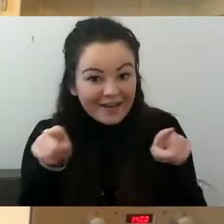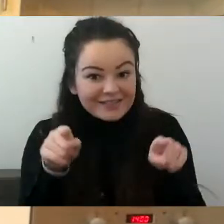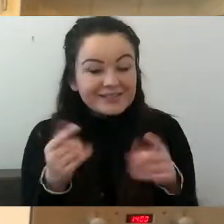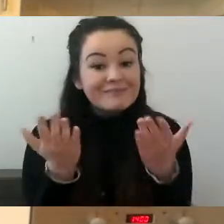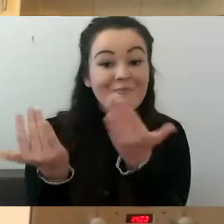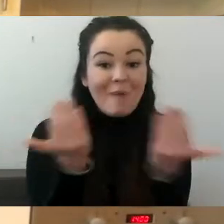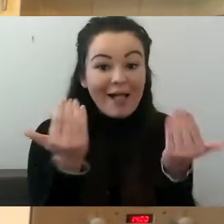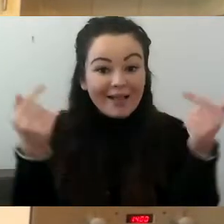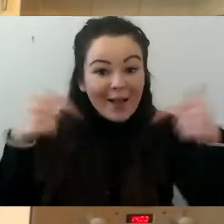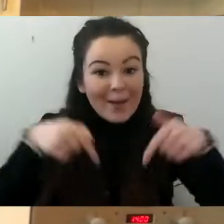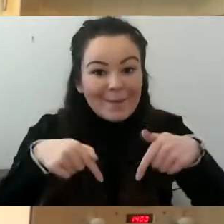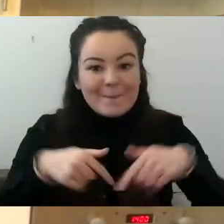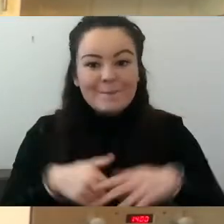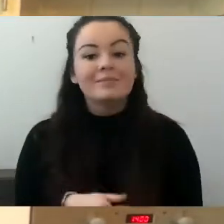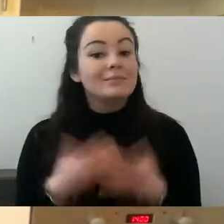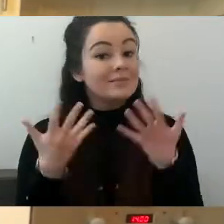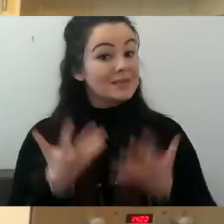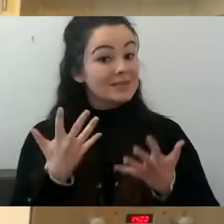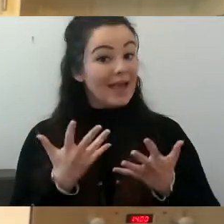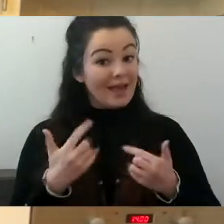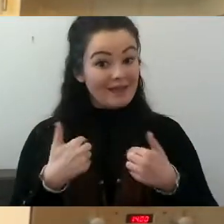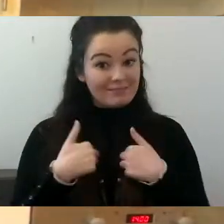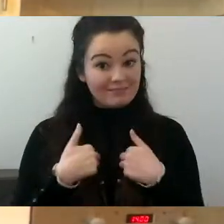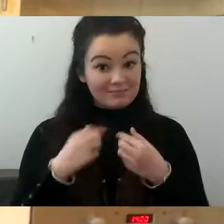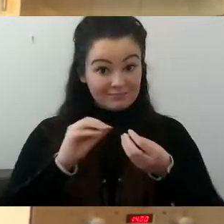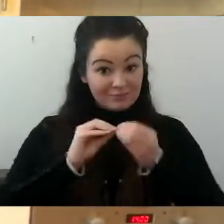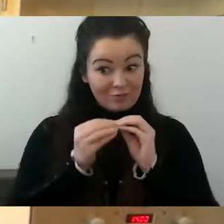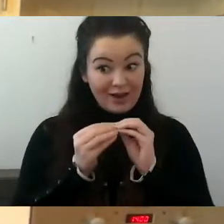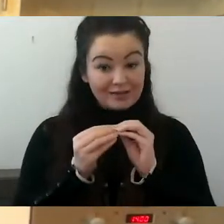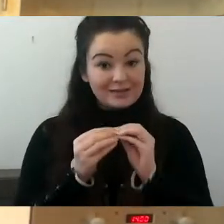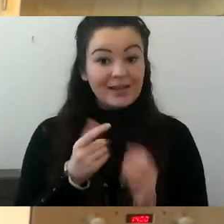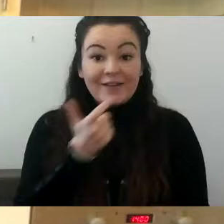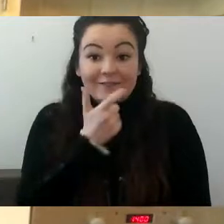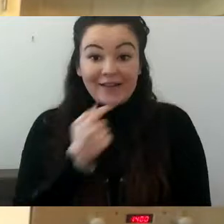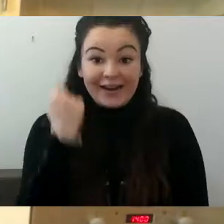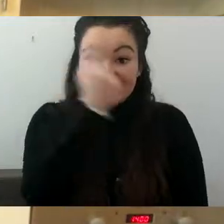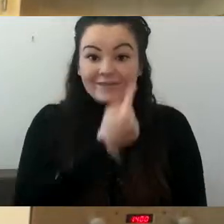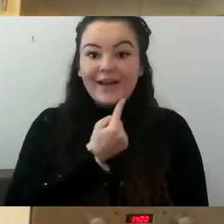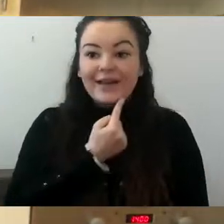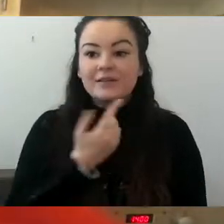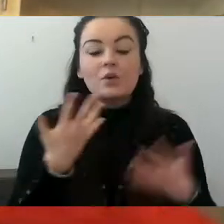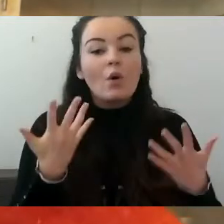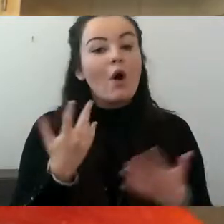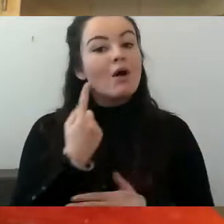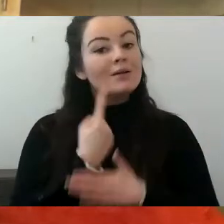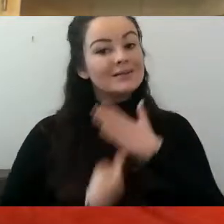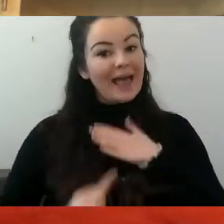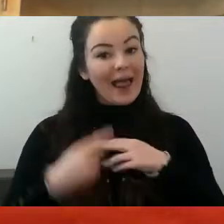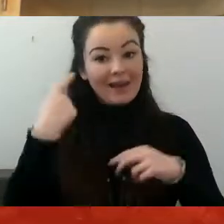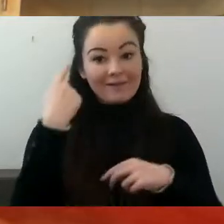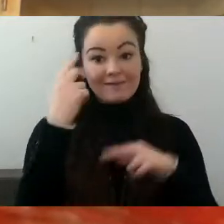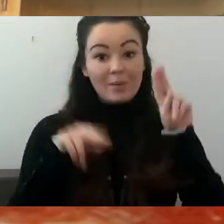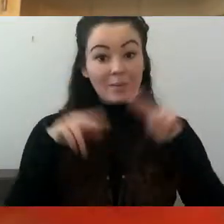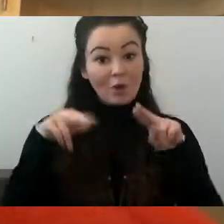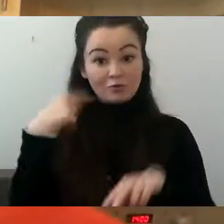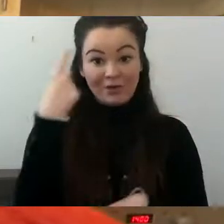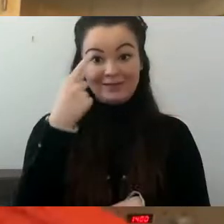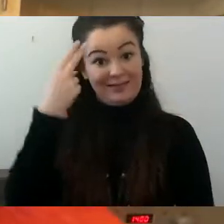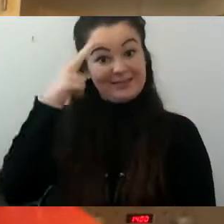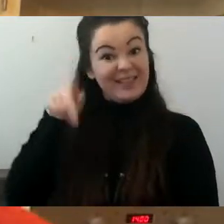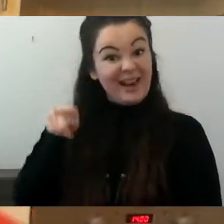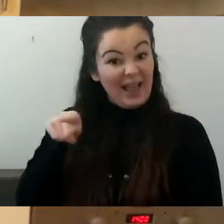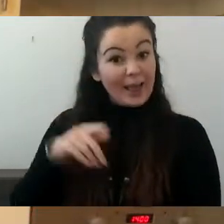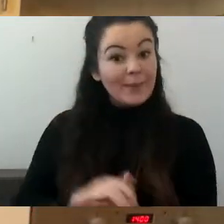Hello art superstars and welcome. Today we are going to be creating a fun face or a